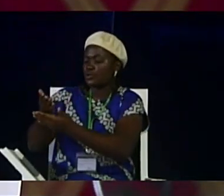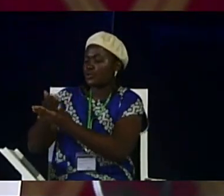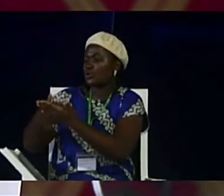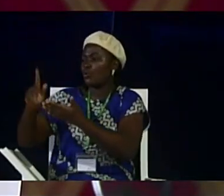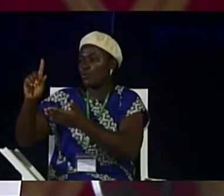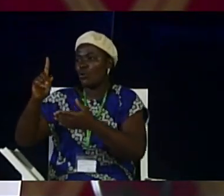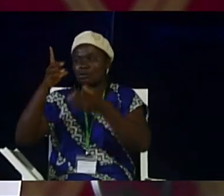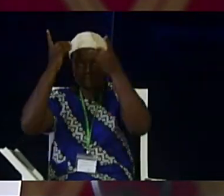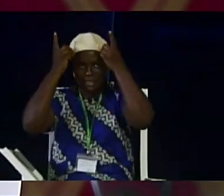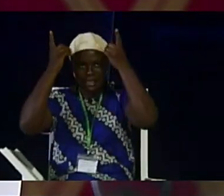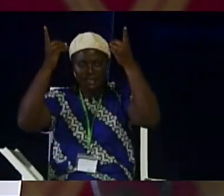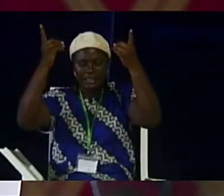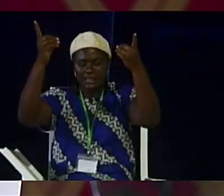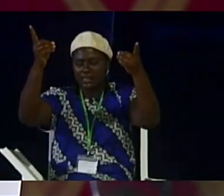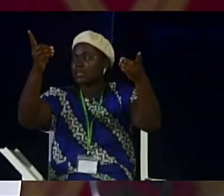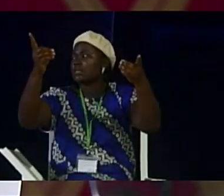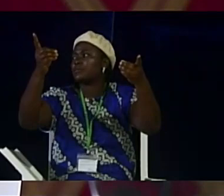destiny,